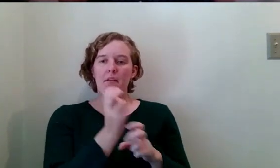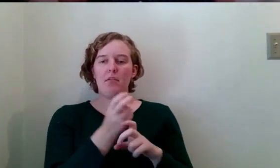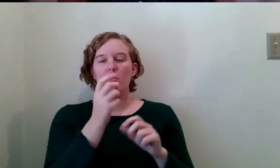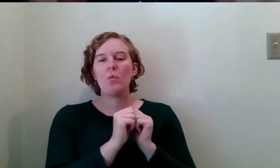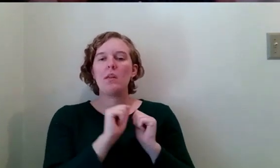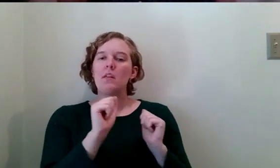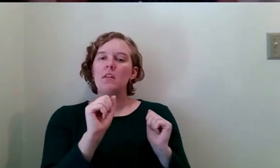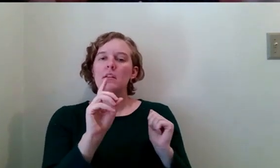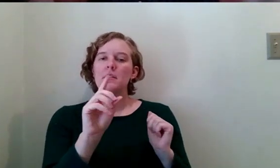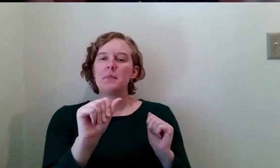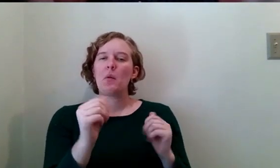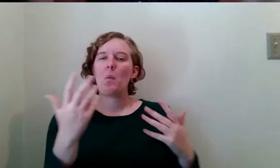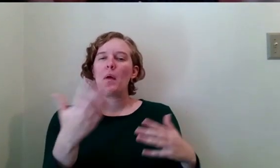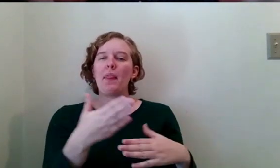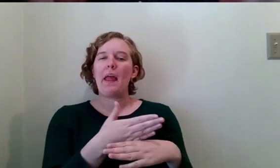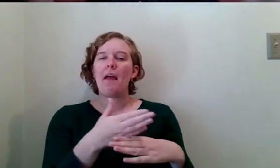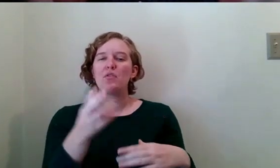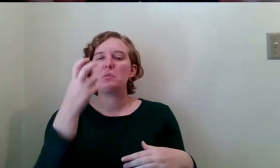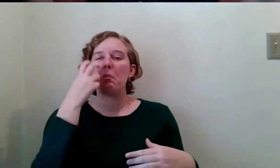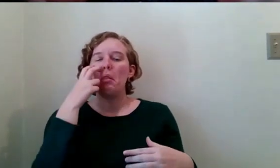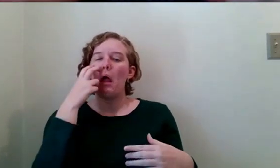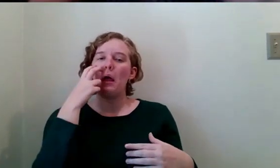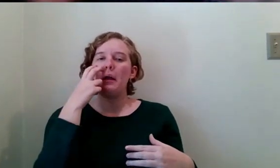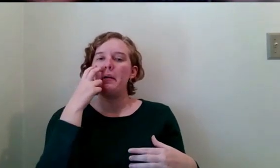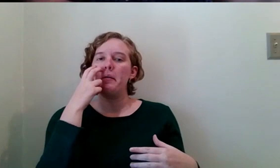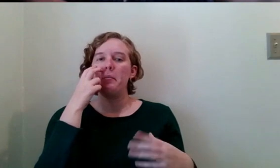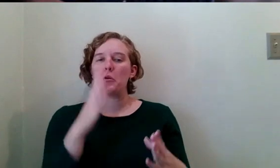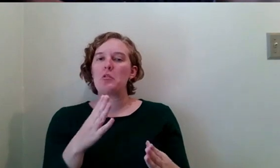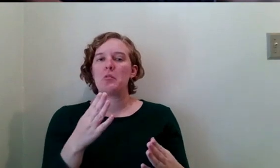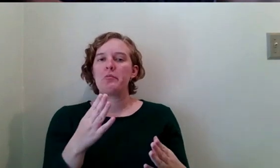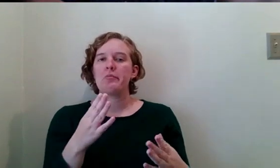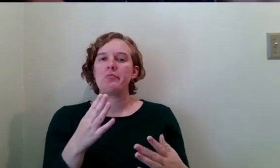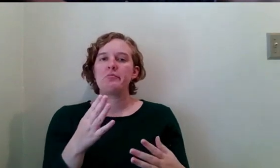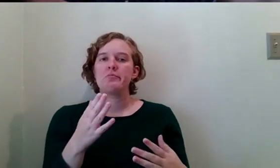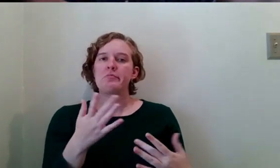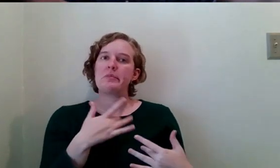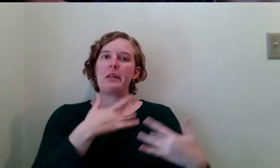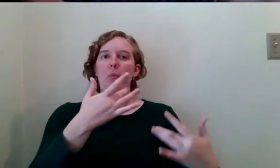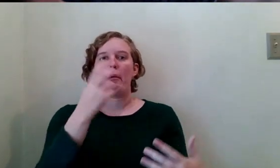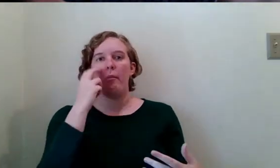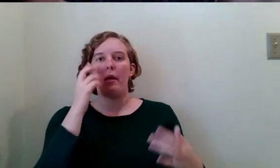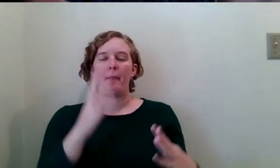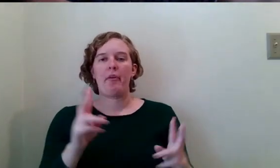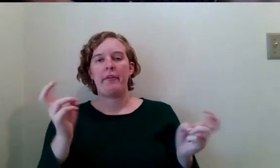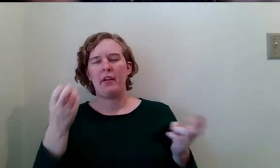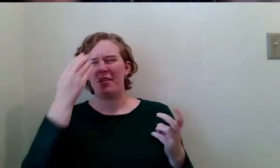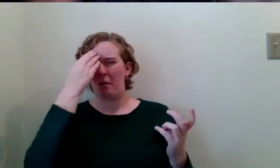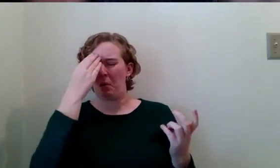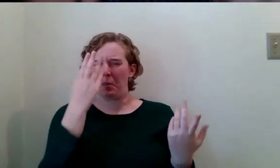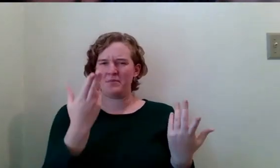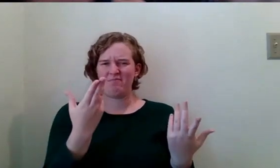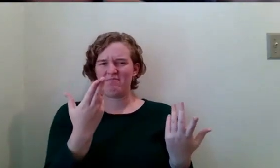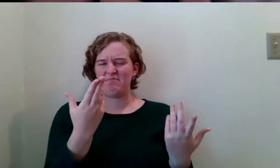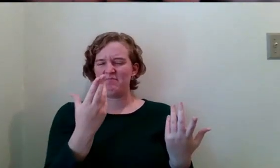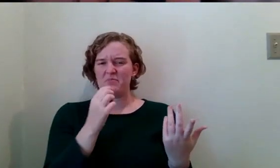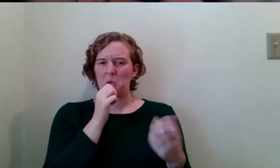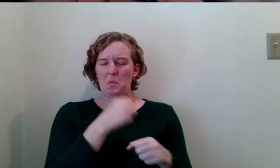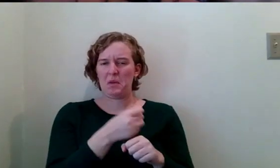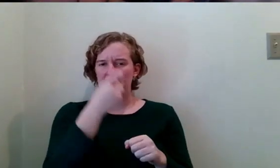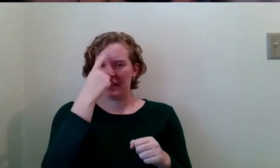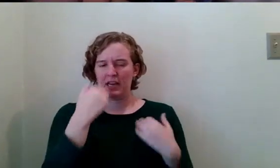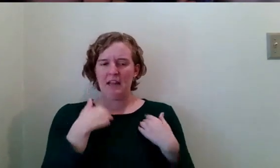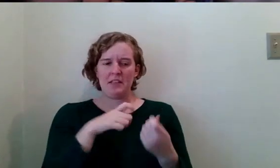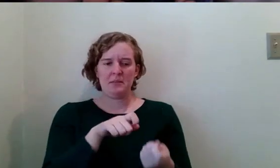example, what is the average blind person, right? Well, that it's almost doesn't even make sense, because if you have a particular user